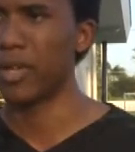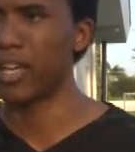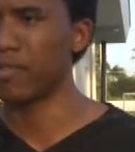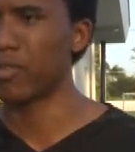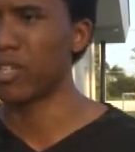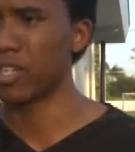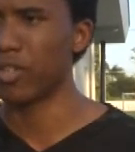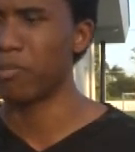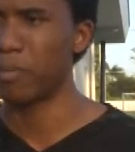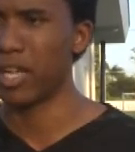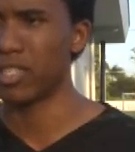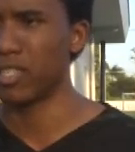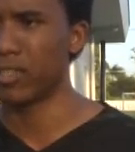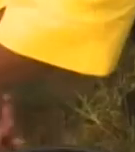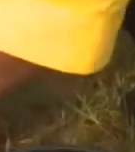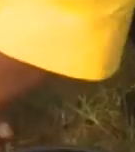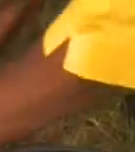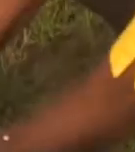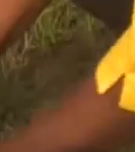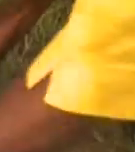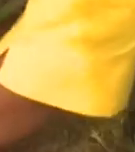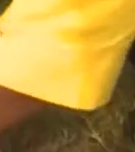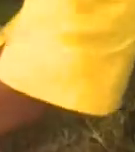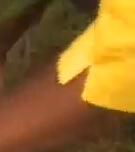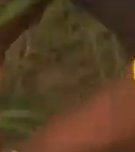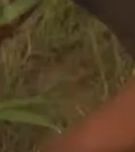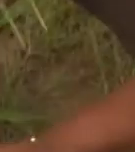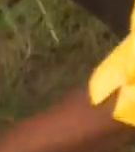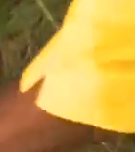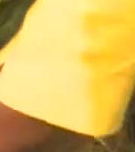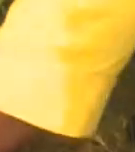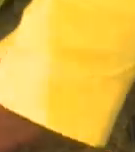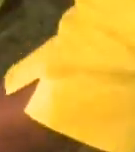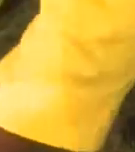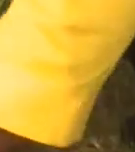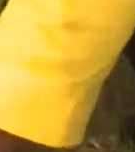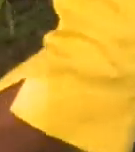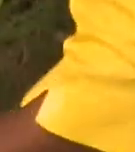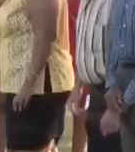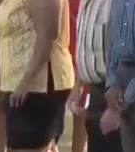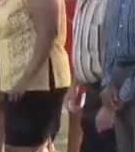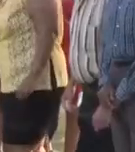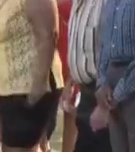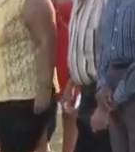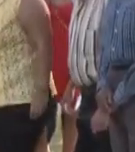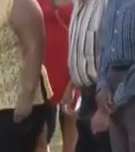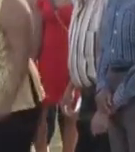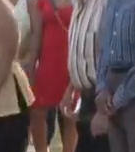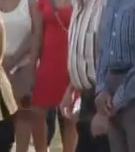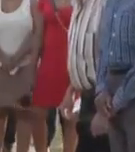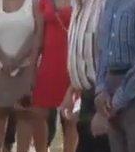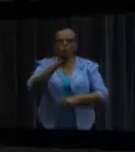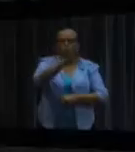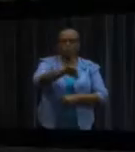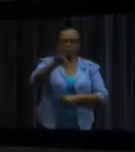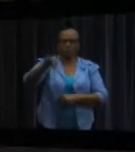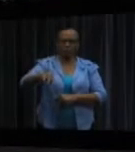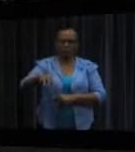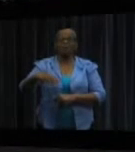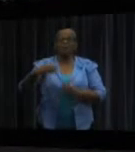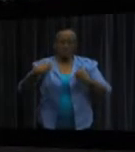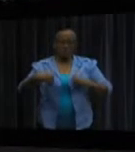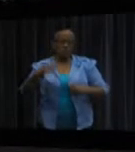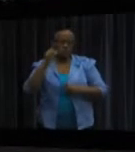year, confirmed that in the district of Kamoena, on the residential project Richelieu, most of the trees were